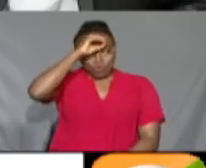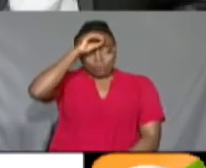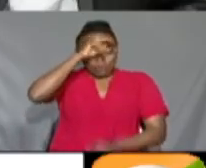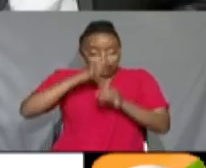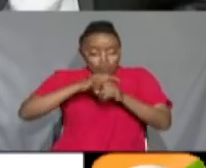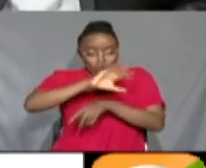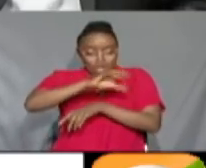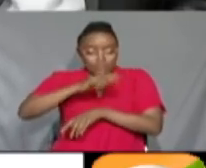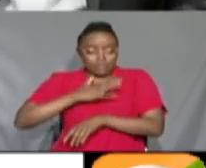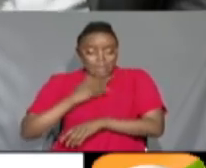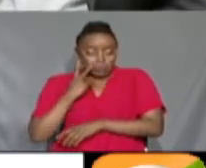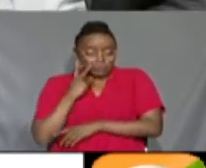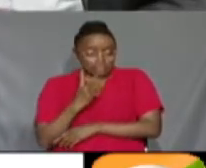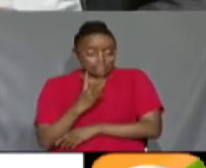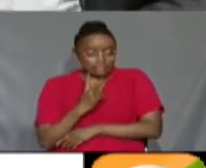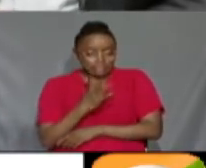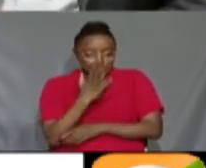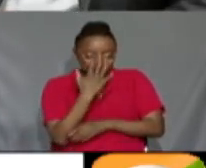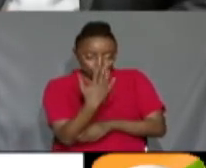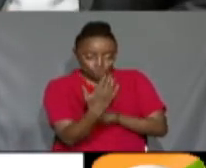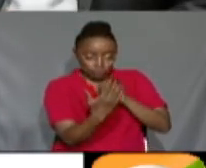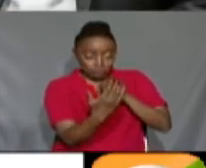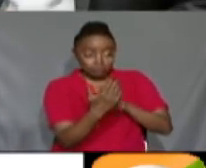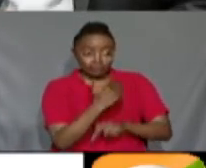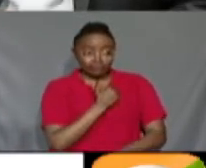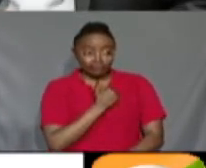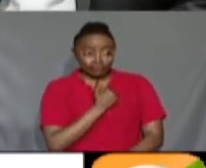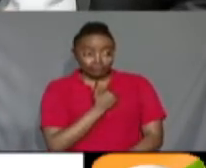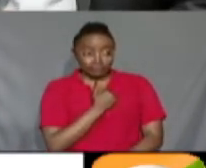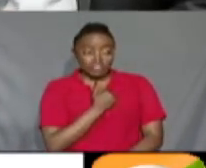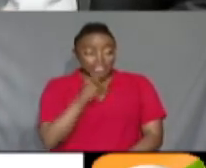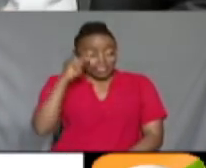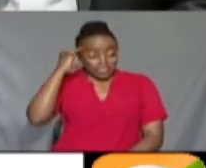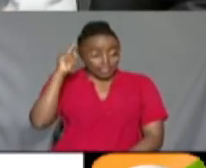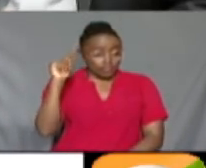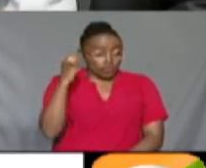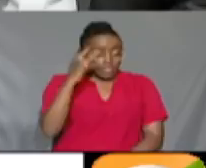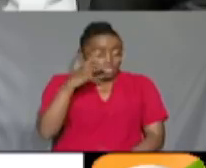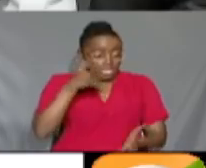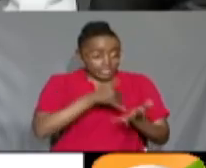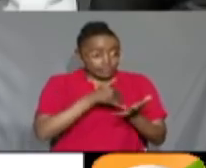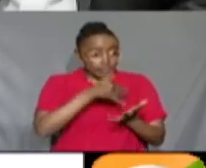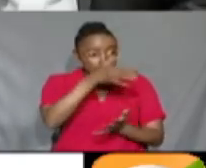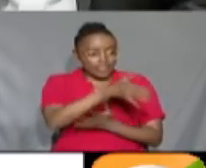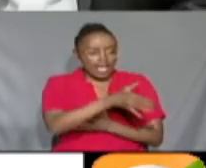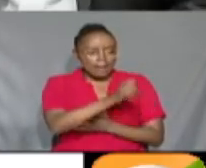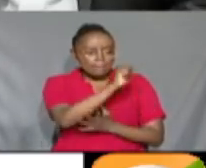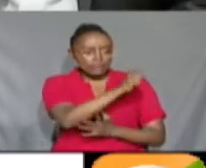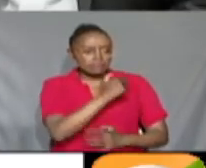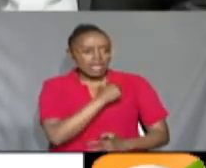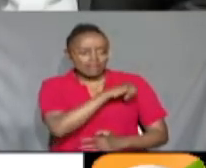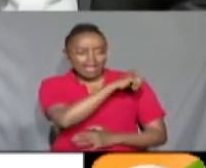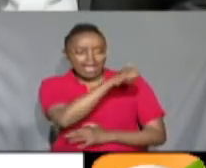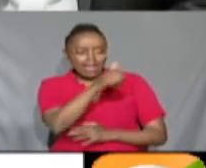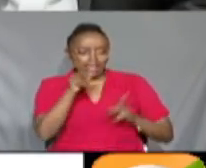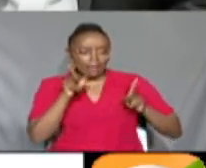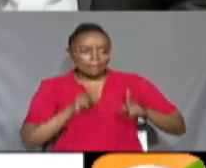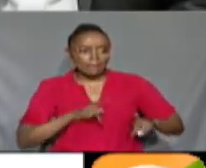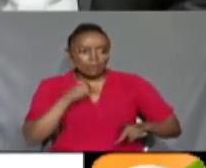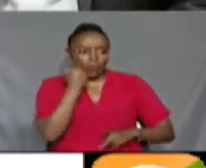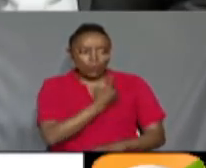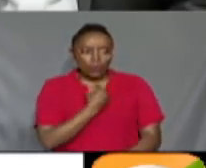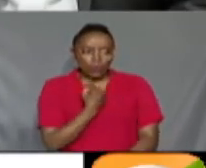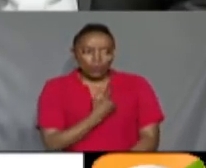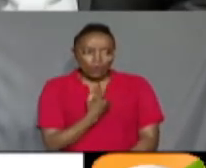this document and the thinking of Kenyans have been captured by it, we are likely to see another line of people who